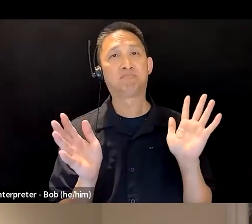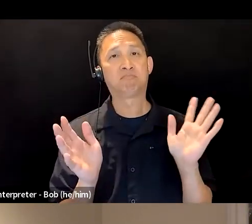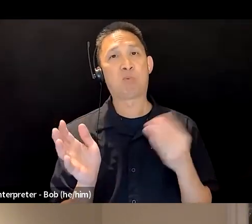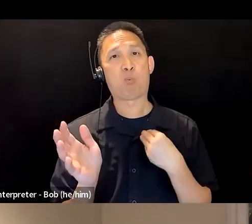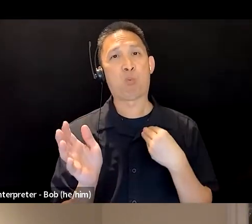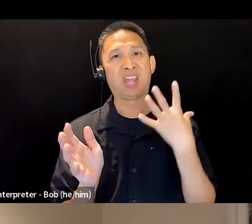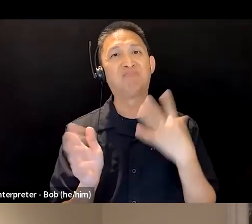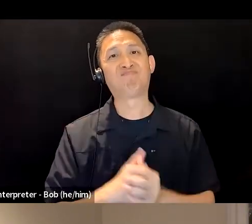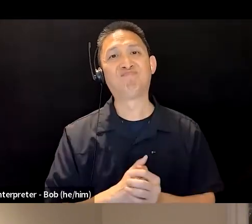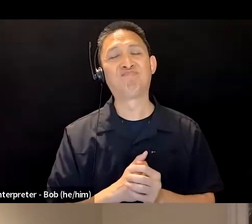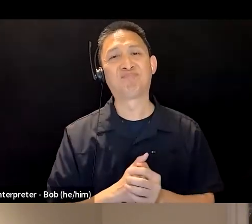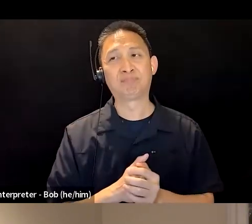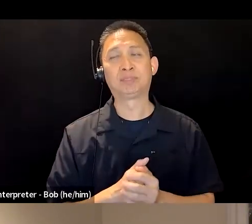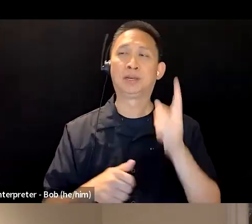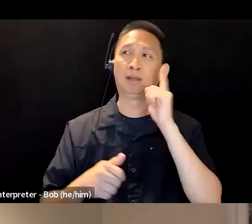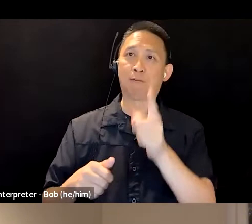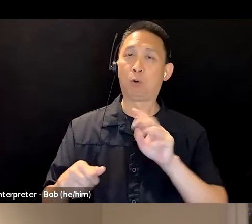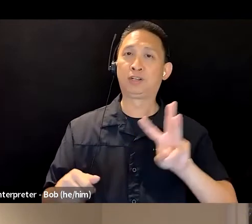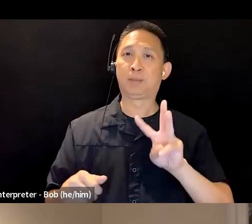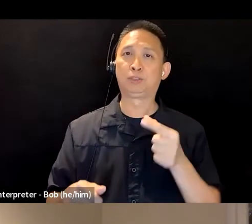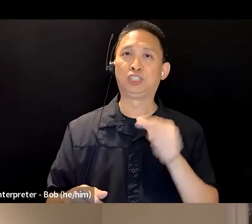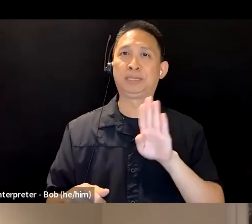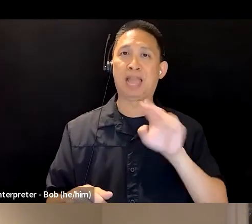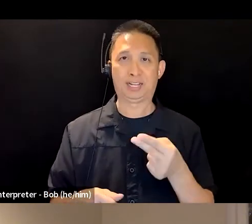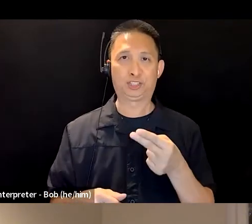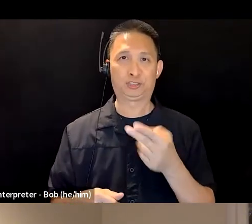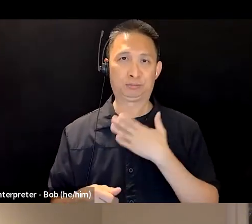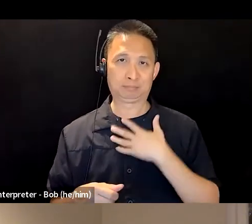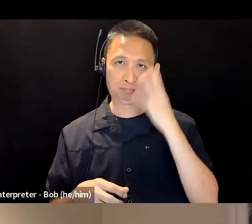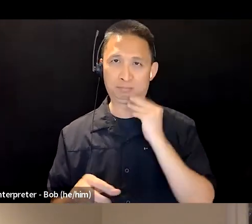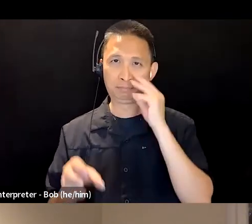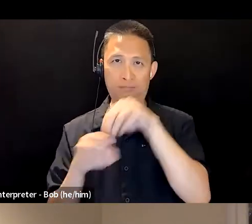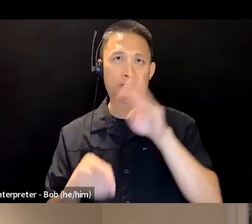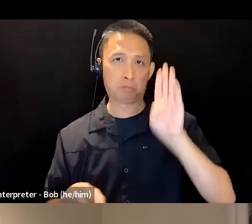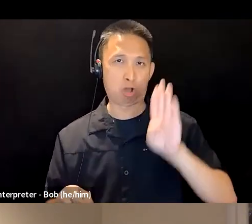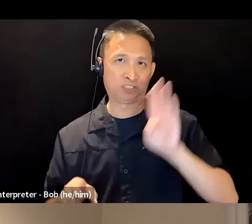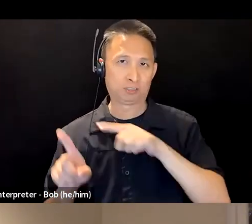in spaces like GBH, and I'll speak from my own experience,